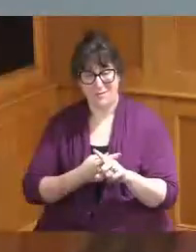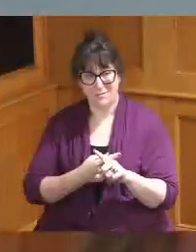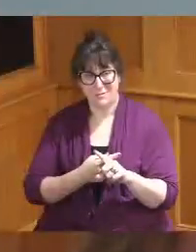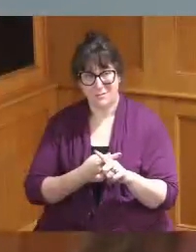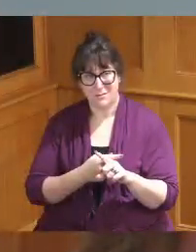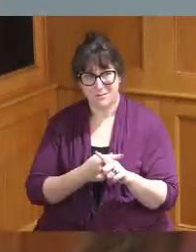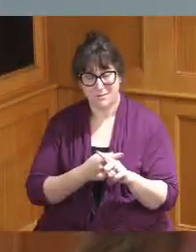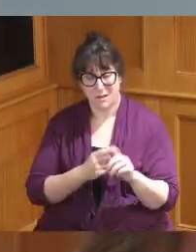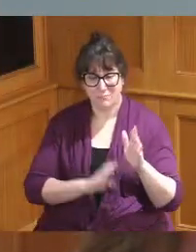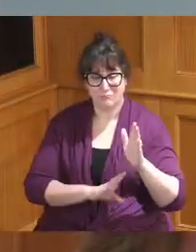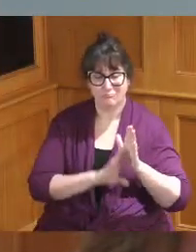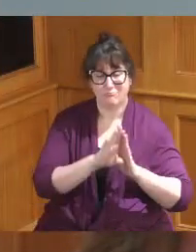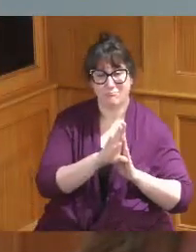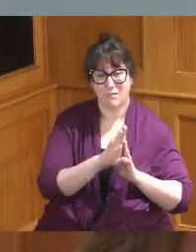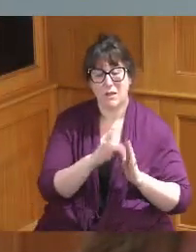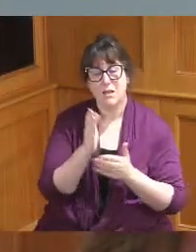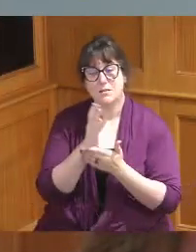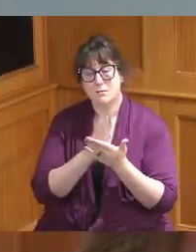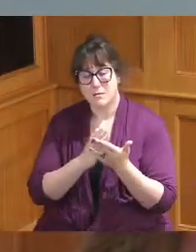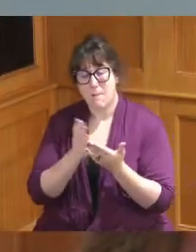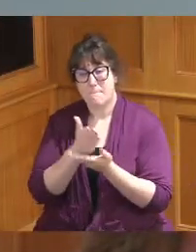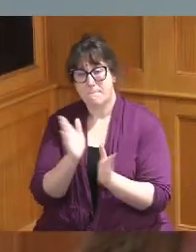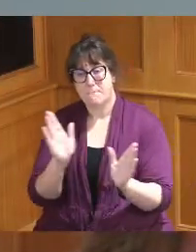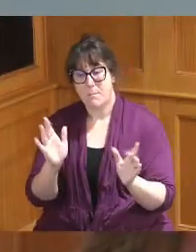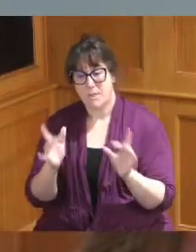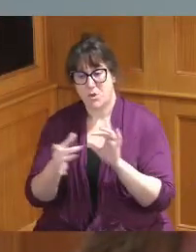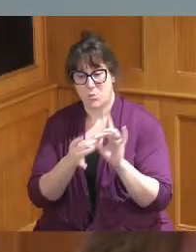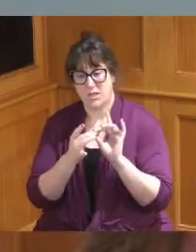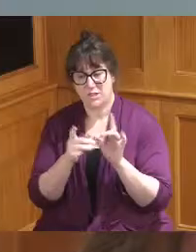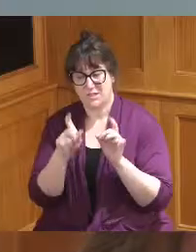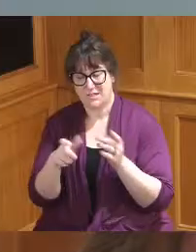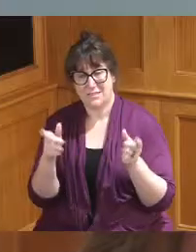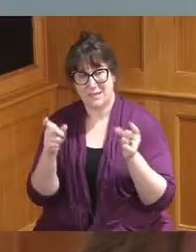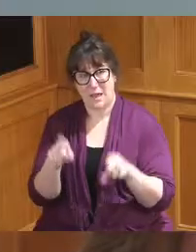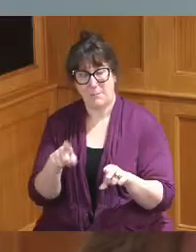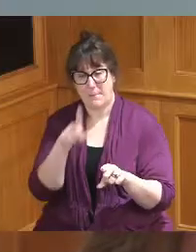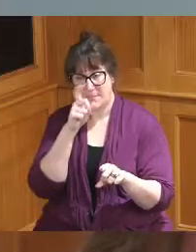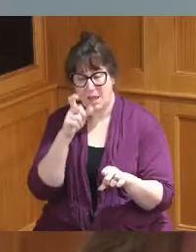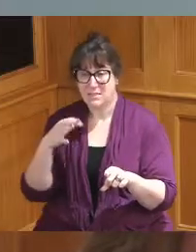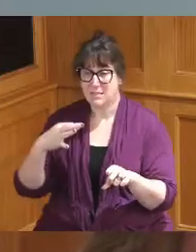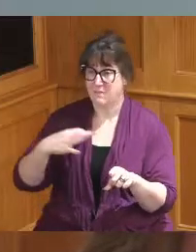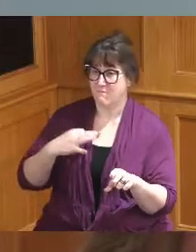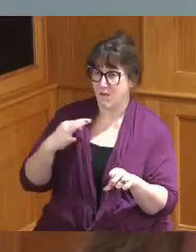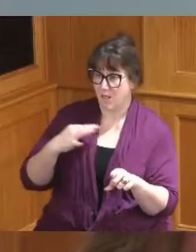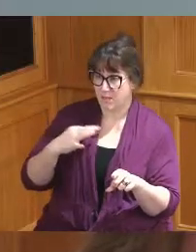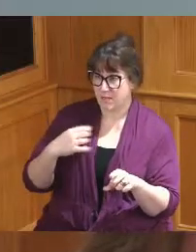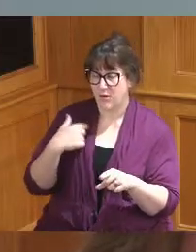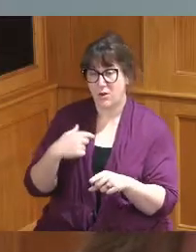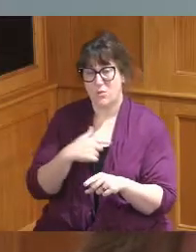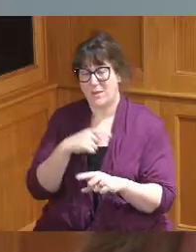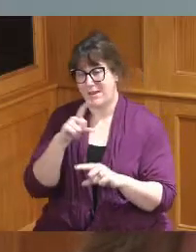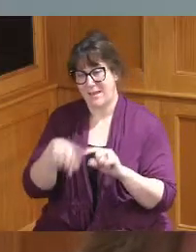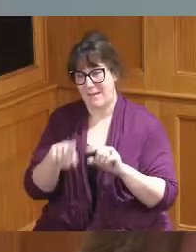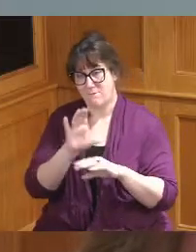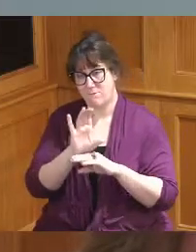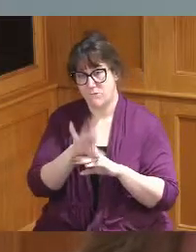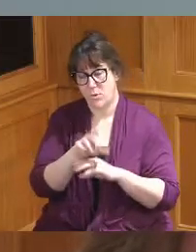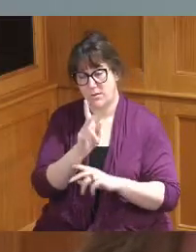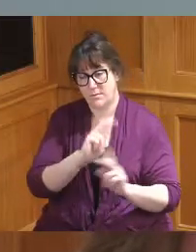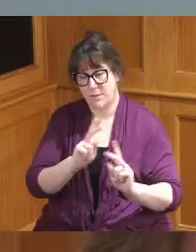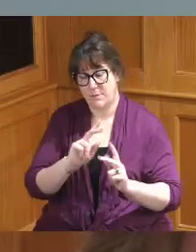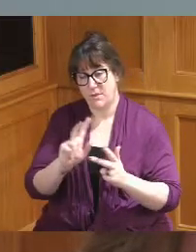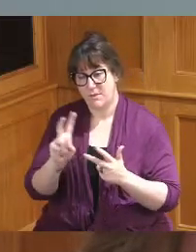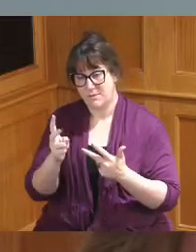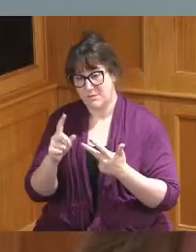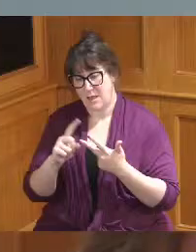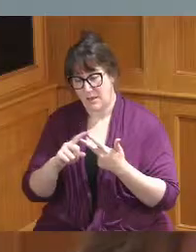there's some public relations that needs to go on with that, because this is voluntary. It's not something that we can mandate. The second area where